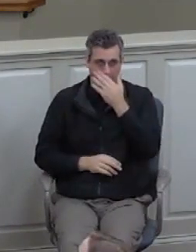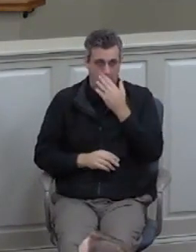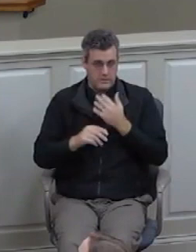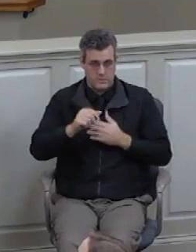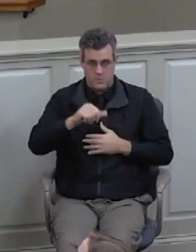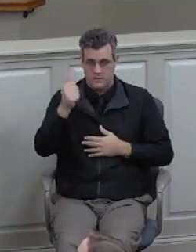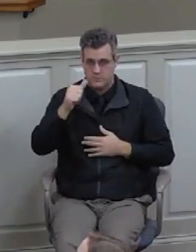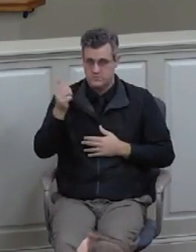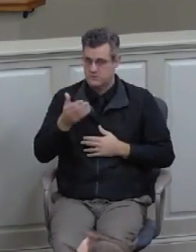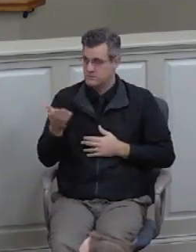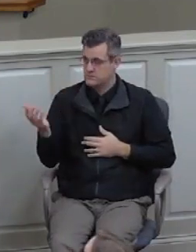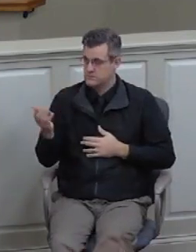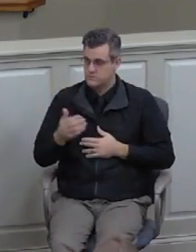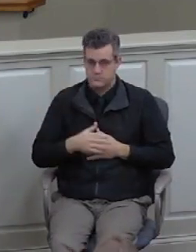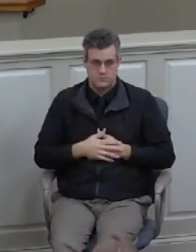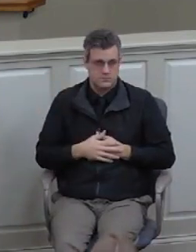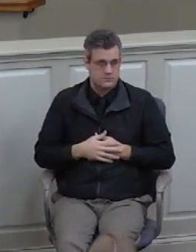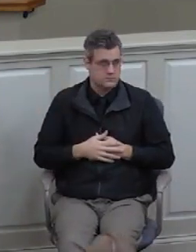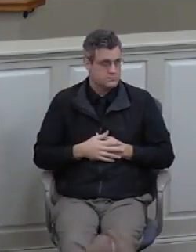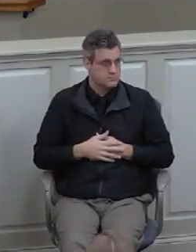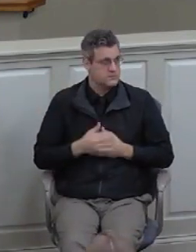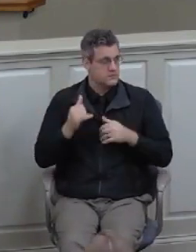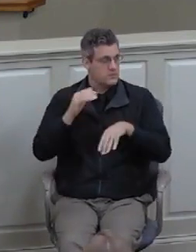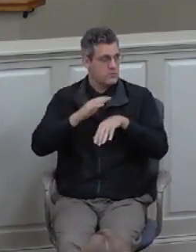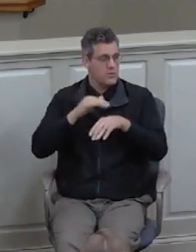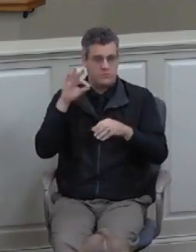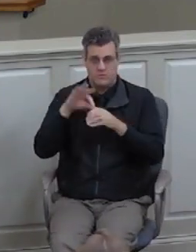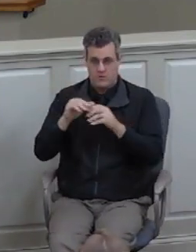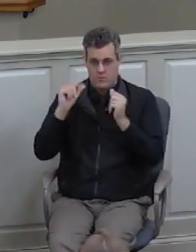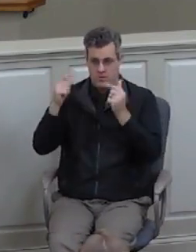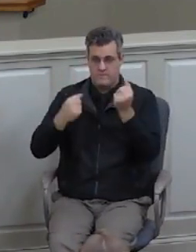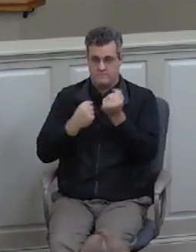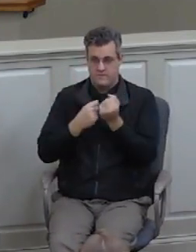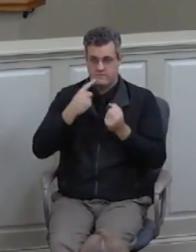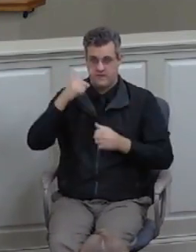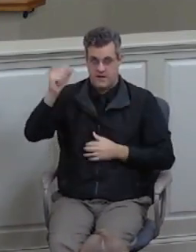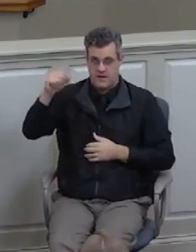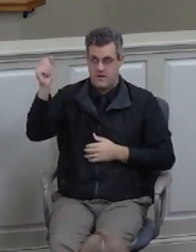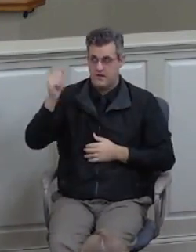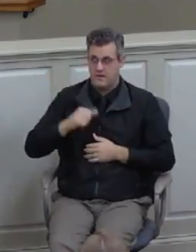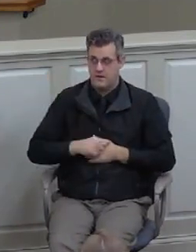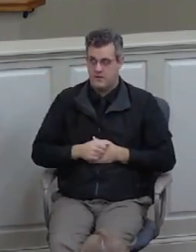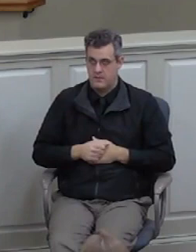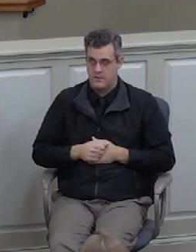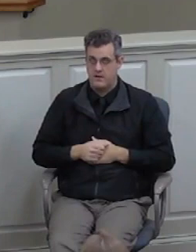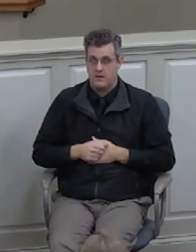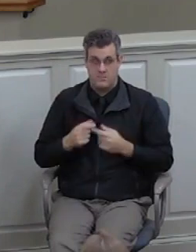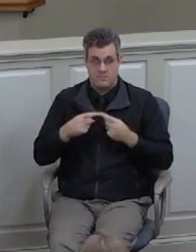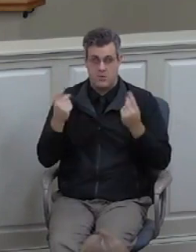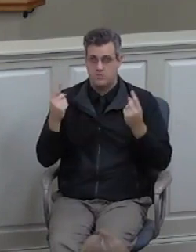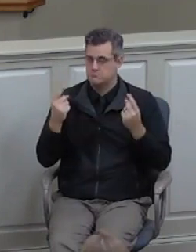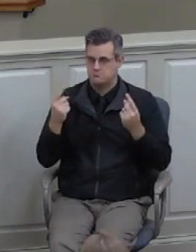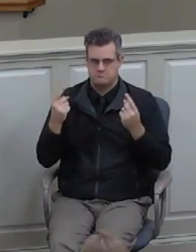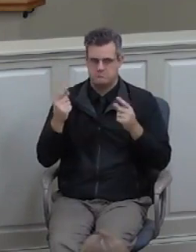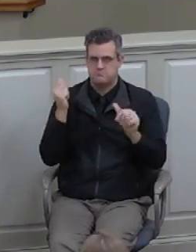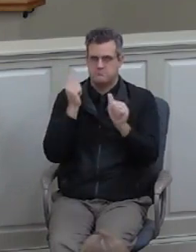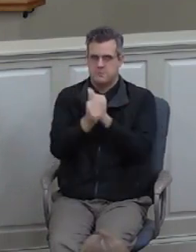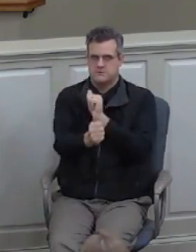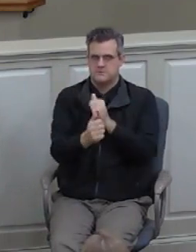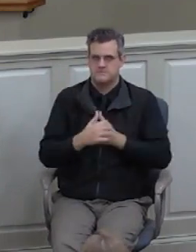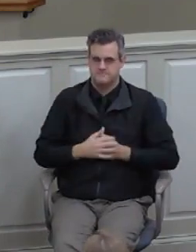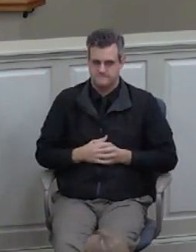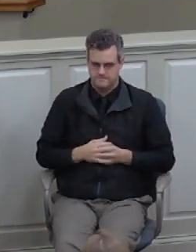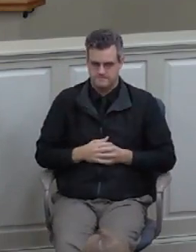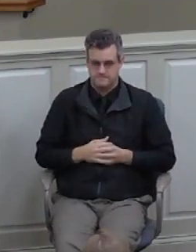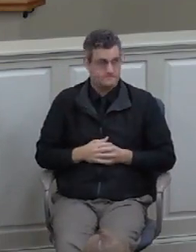Anyone else? Chair will call the question. All in favor of the motion, say aye. Aye. Opposed, like sign. Motion carries.